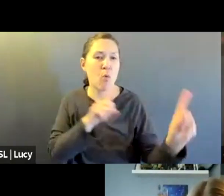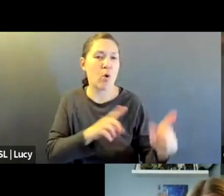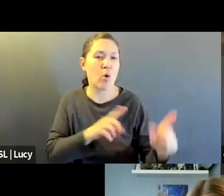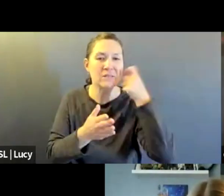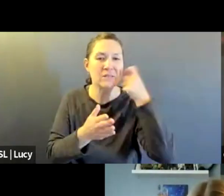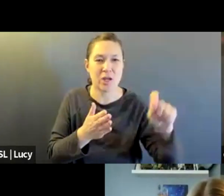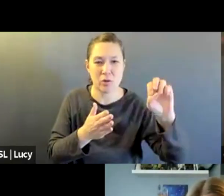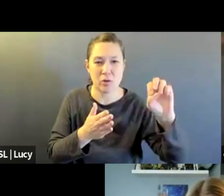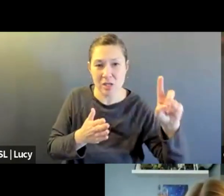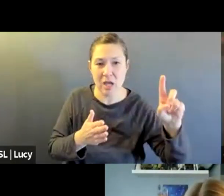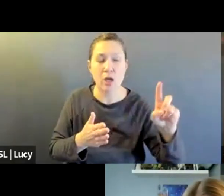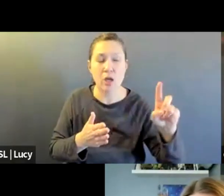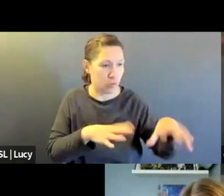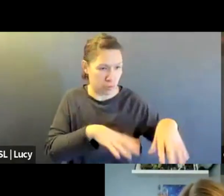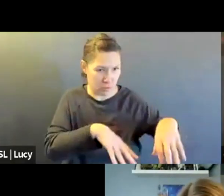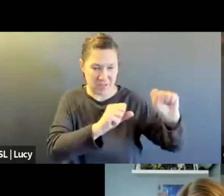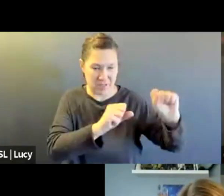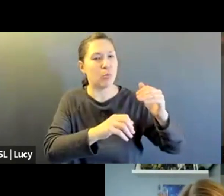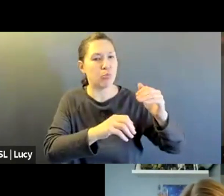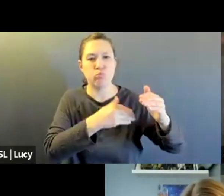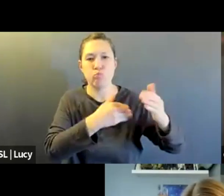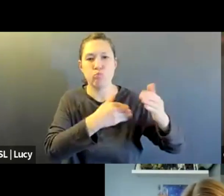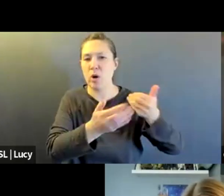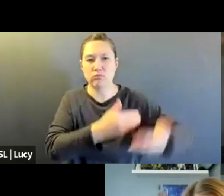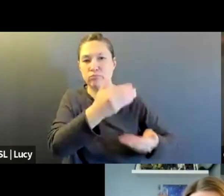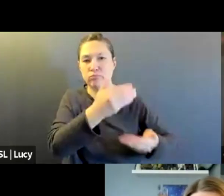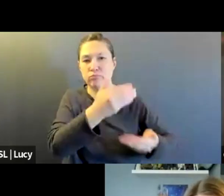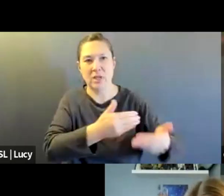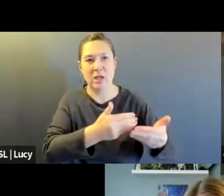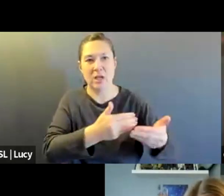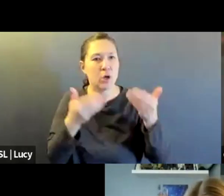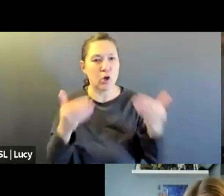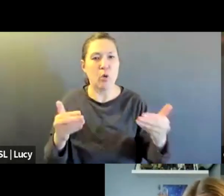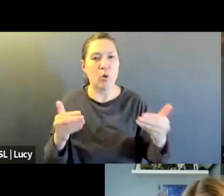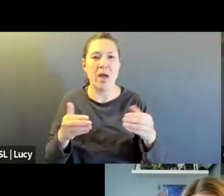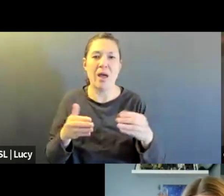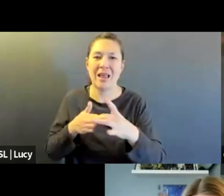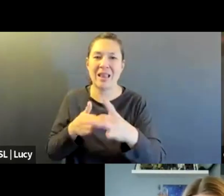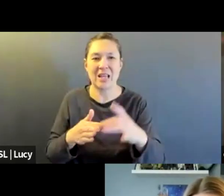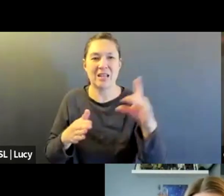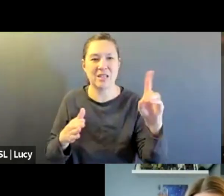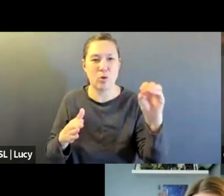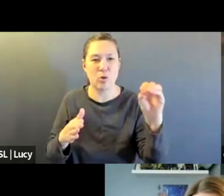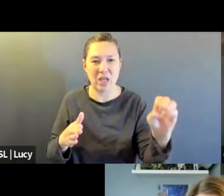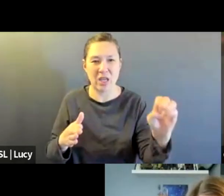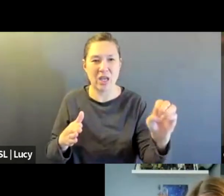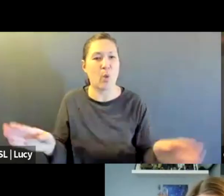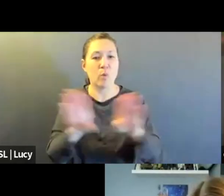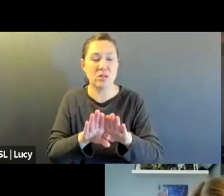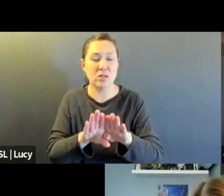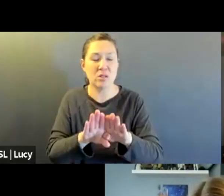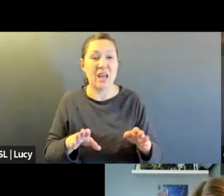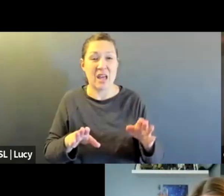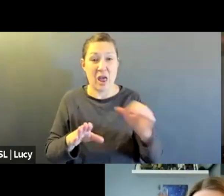necessary steps to facilitate the closure of the Department of Education and return authority over education to states and